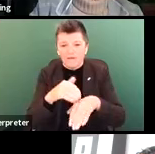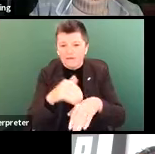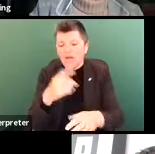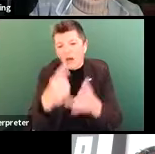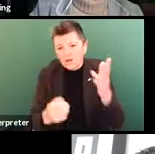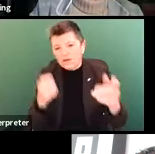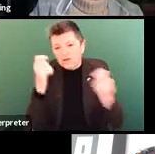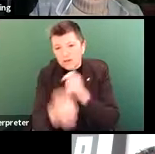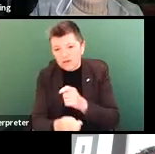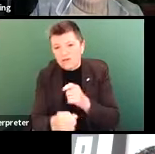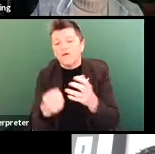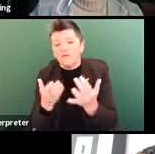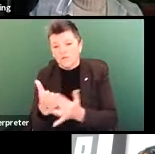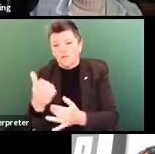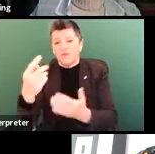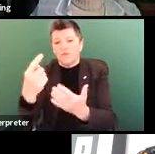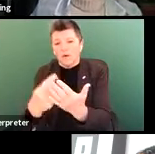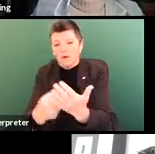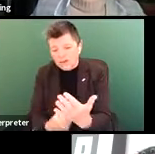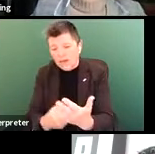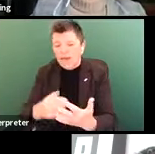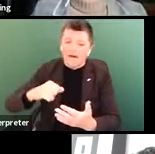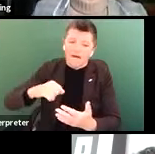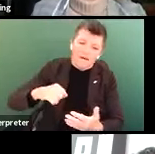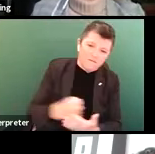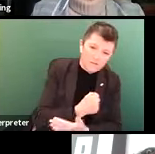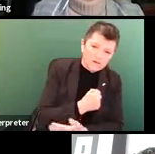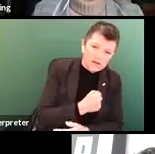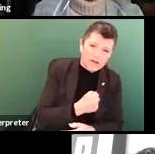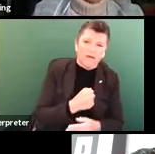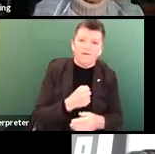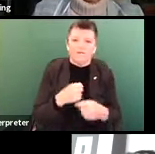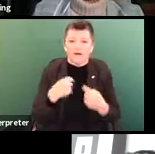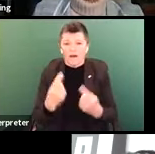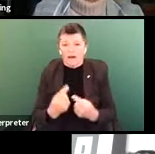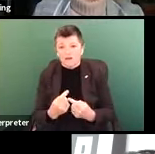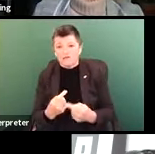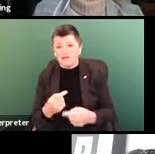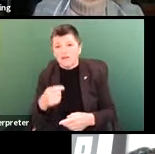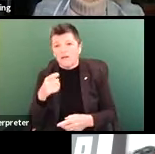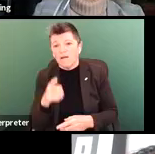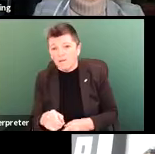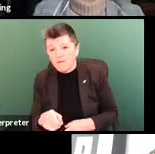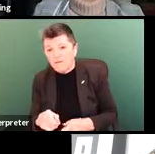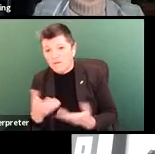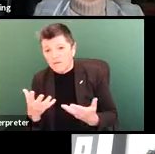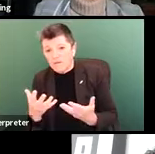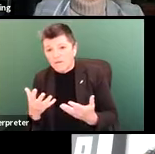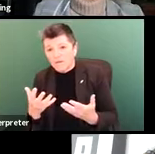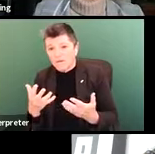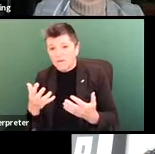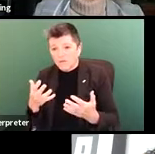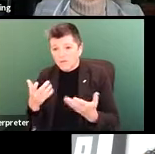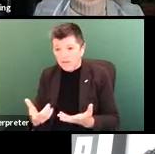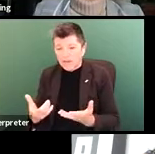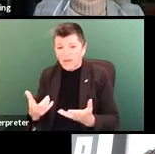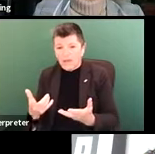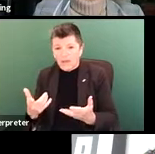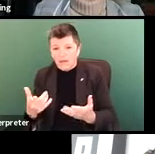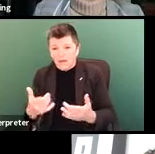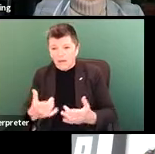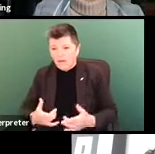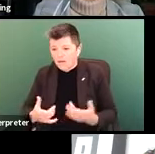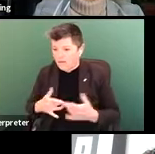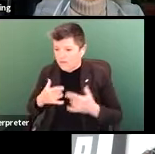made by the policy. And unfortunately, in our case, these movements from the population are not seen as important as forming